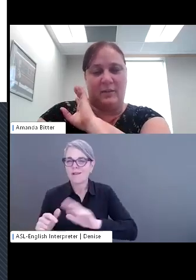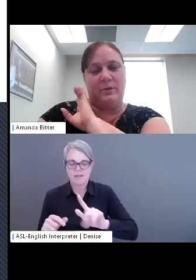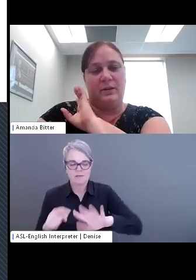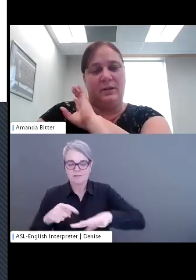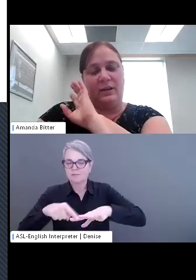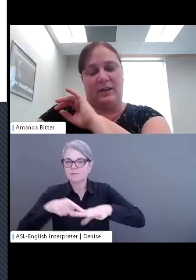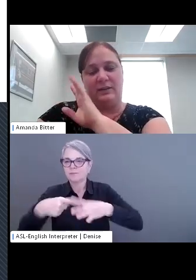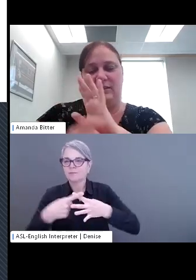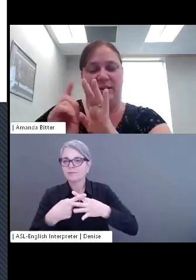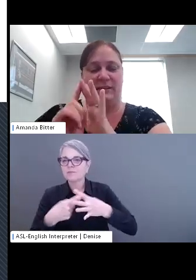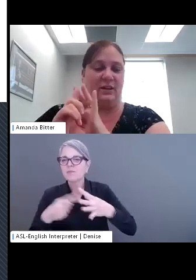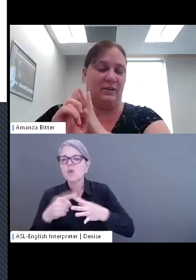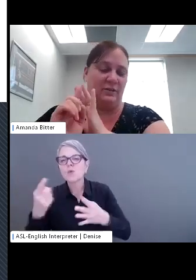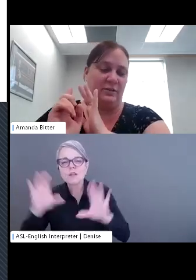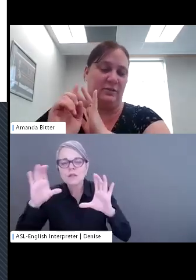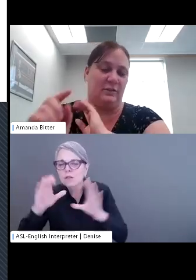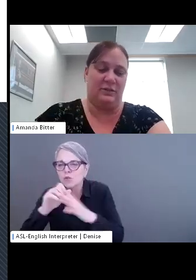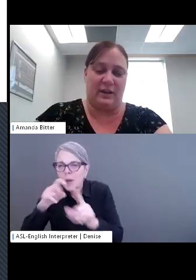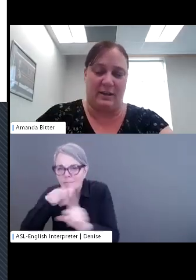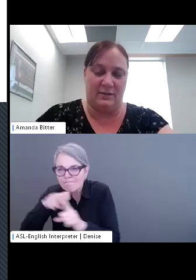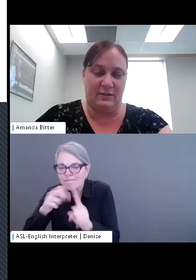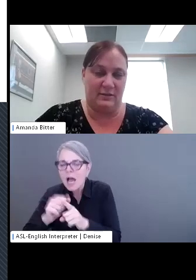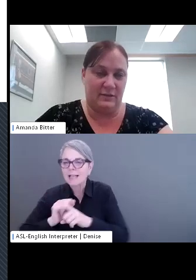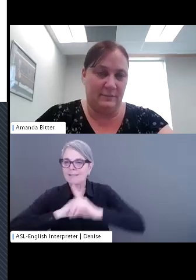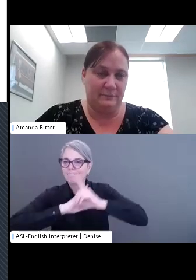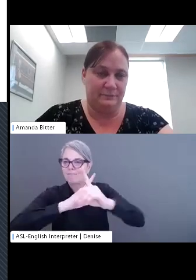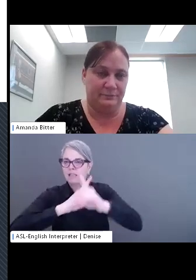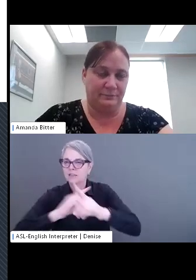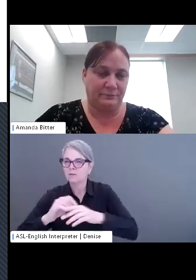hand up and he had cut her in her hand.